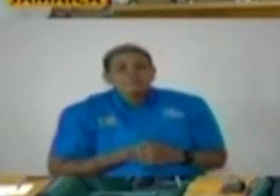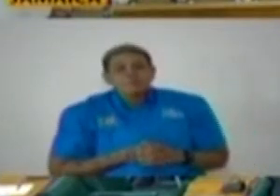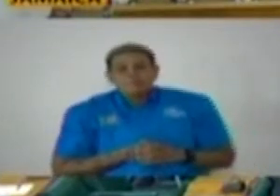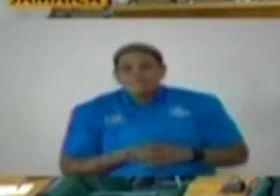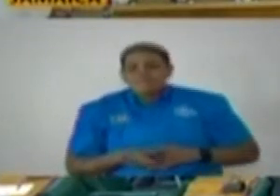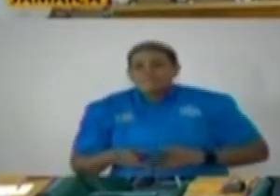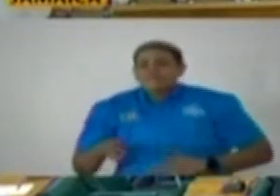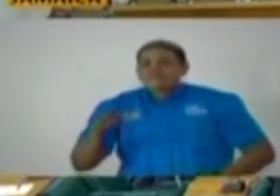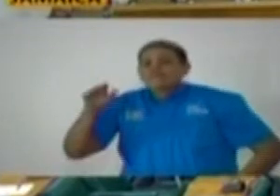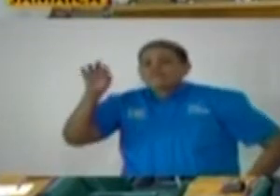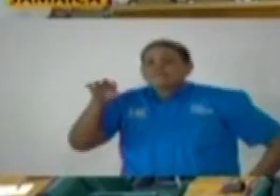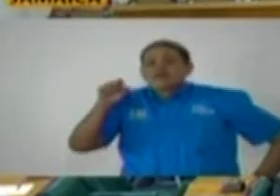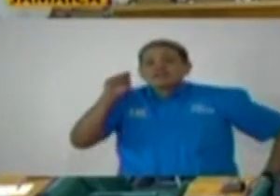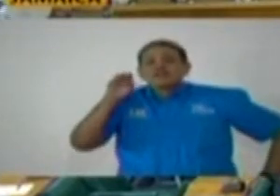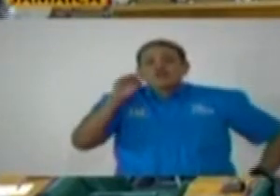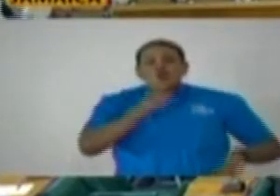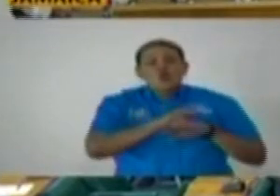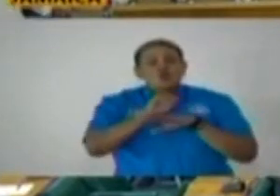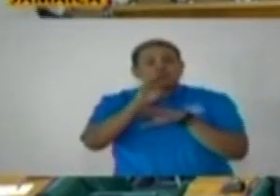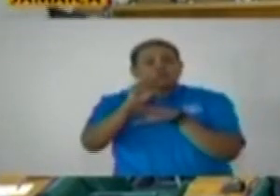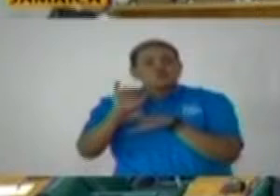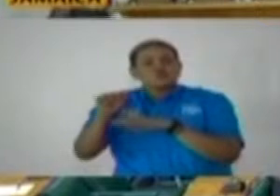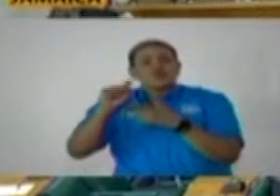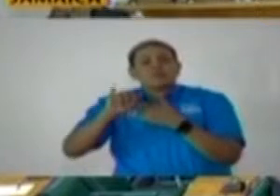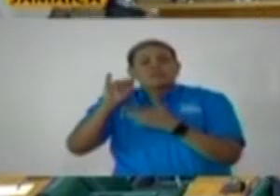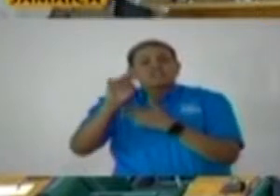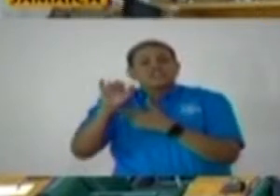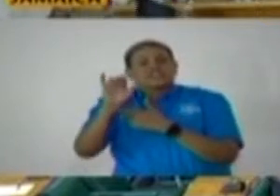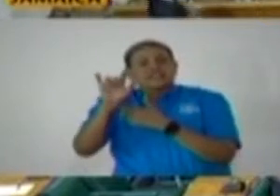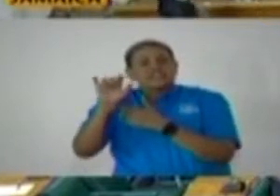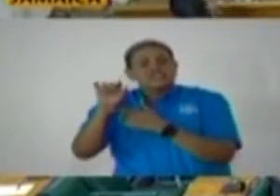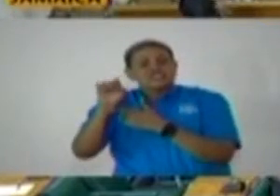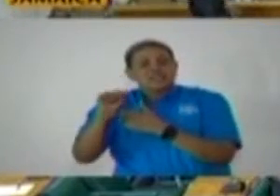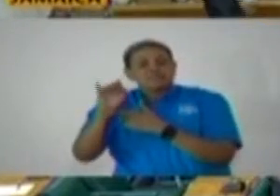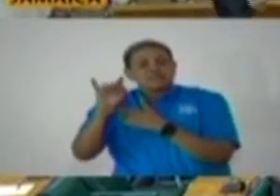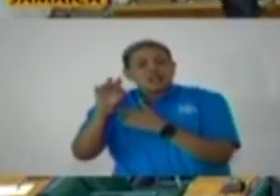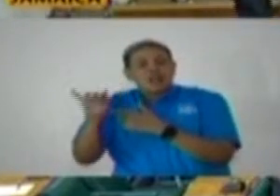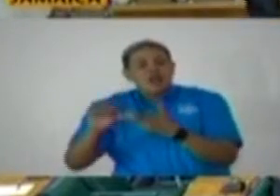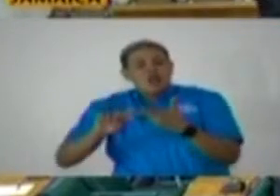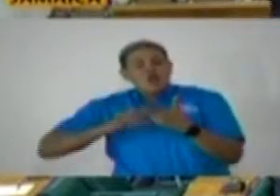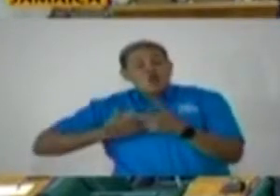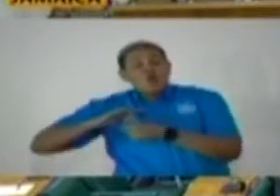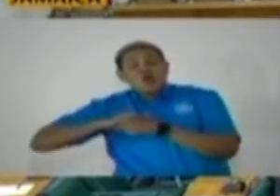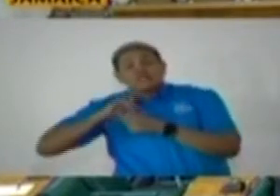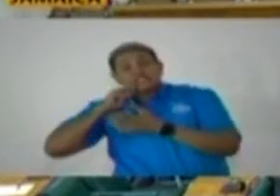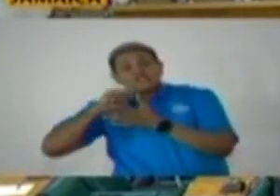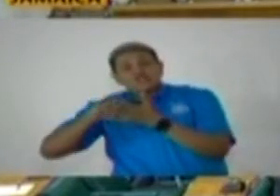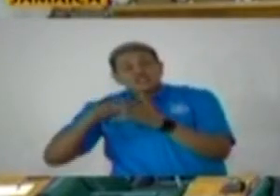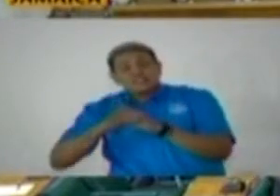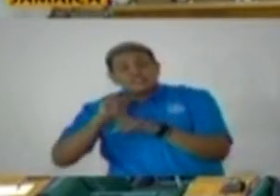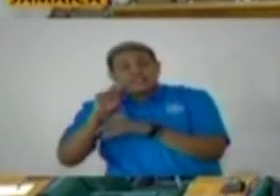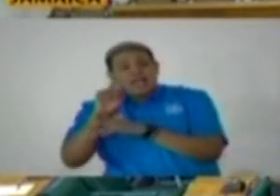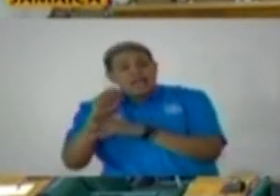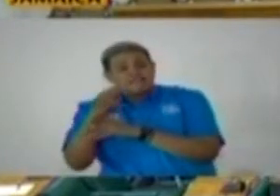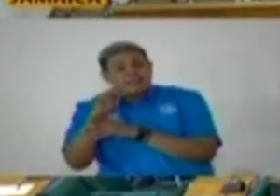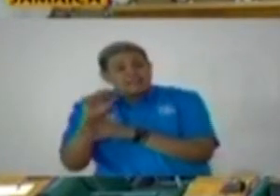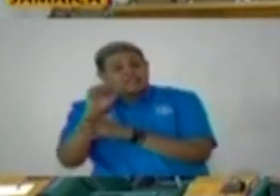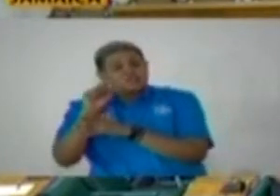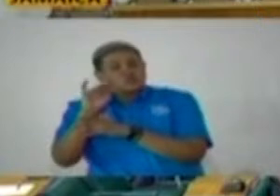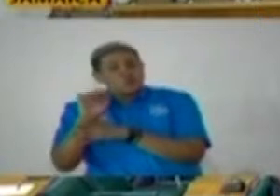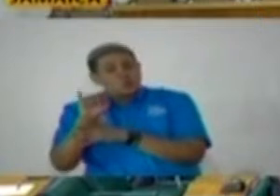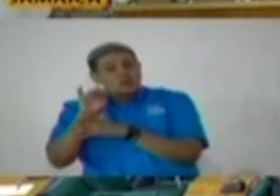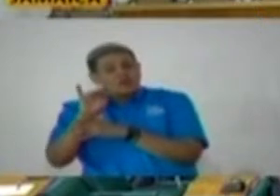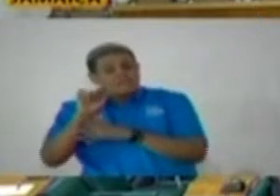Councillor Swaby, Councillor Candidate Jesse James Clark, our constituency secretary, Ivy Hill, Sonia Forbes,